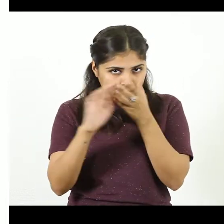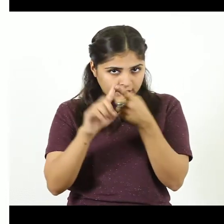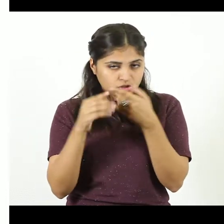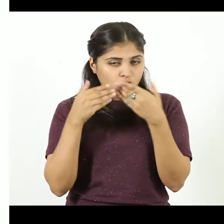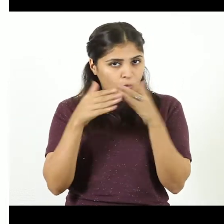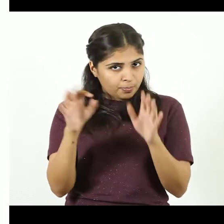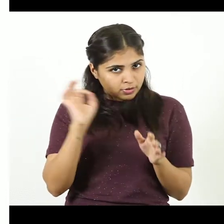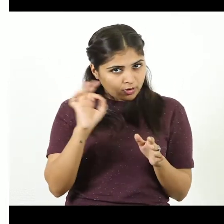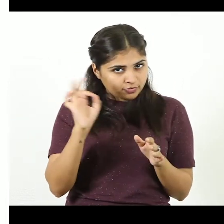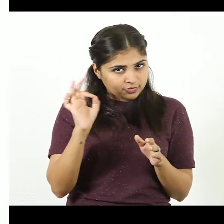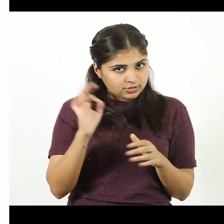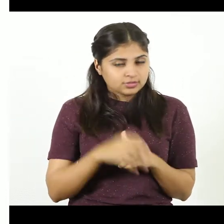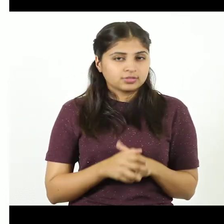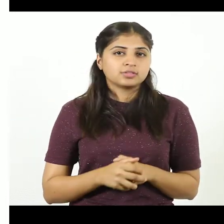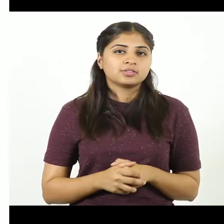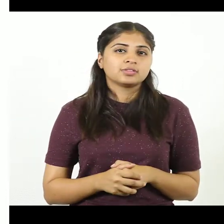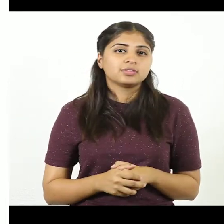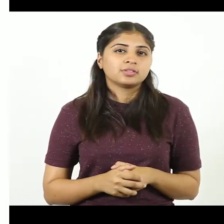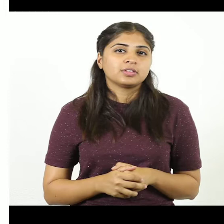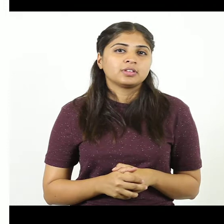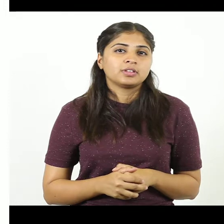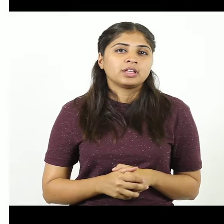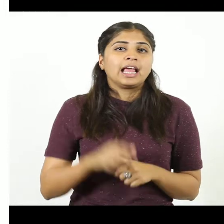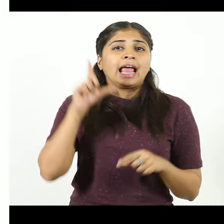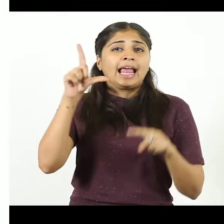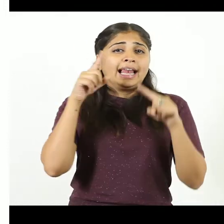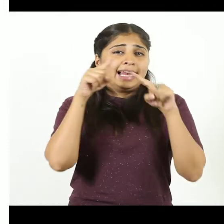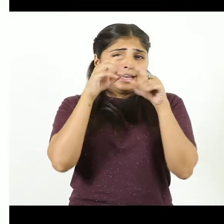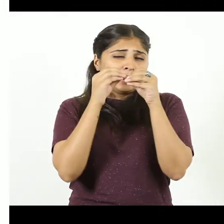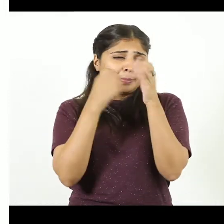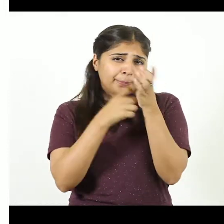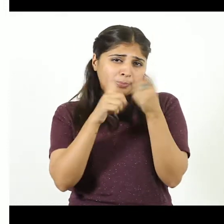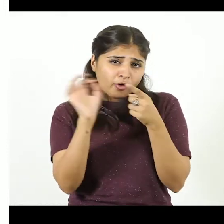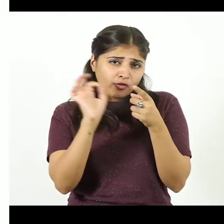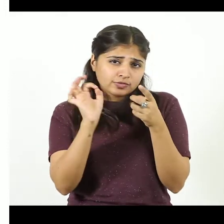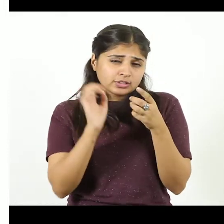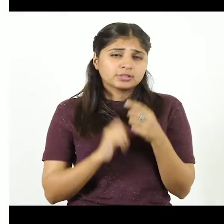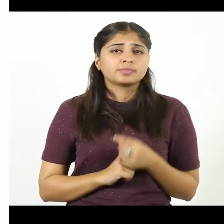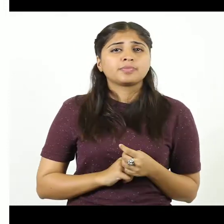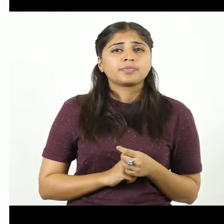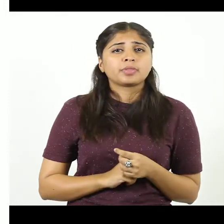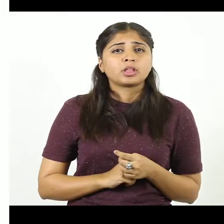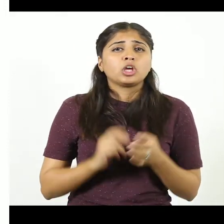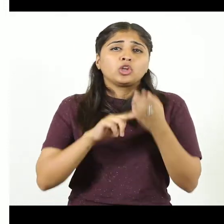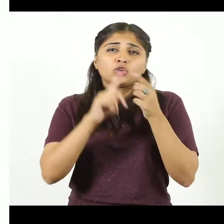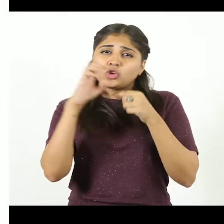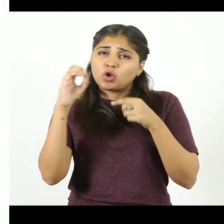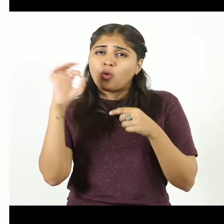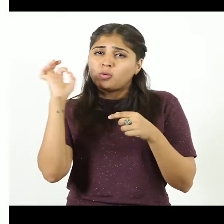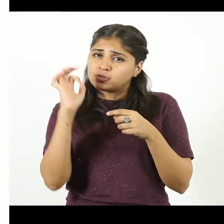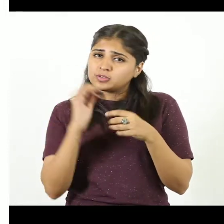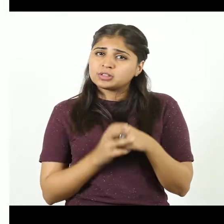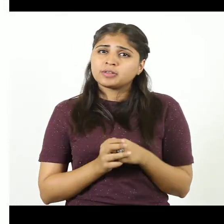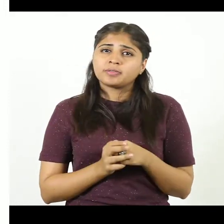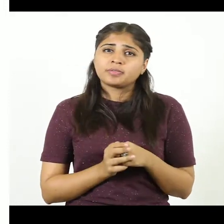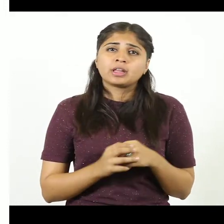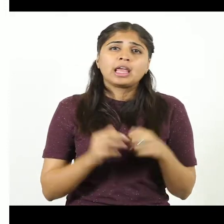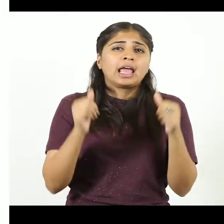suites include Apache OpenOffice, LibreOffice, NeoOffice,